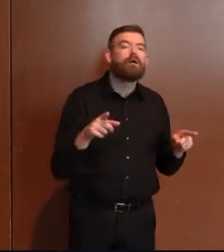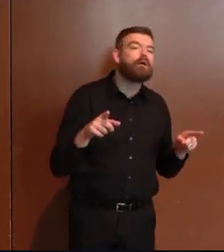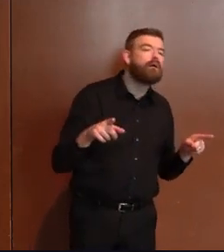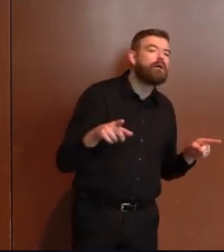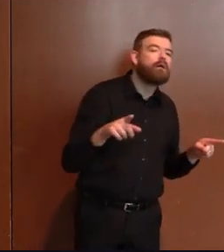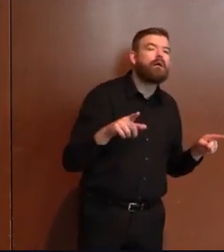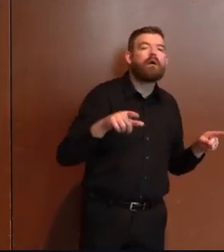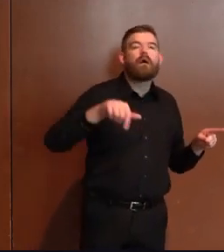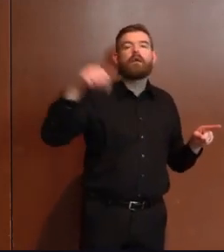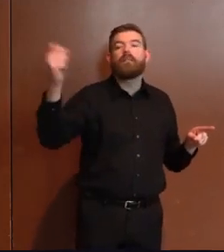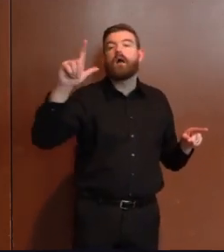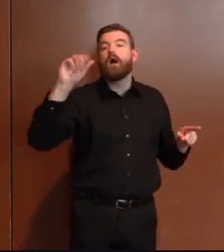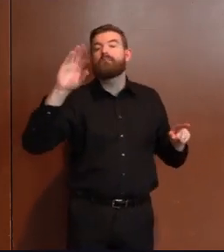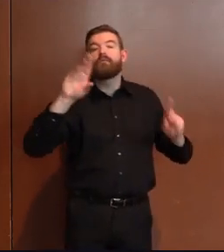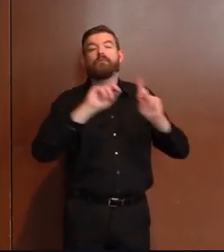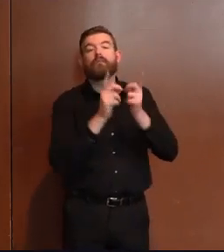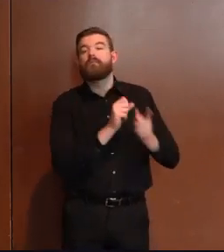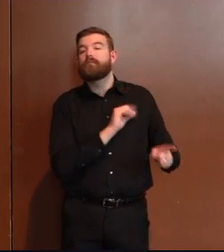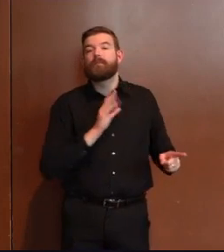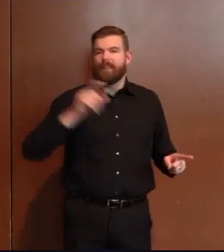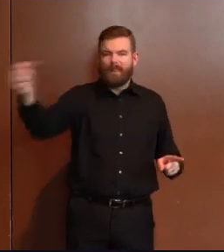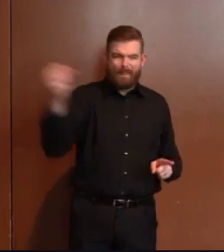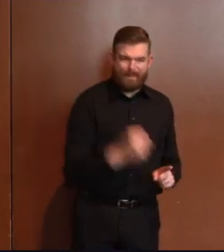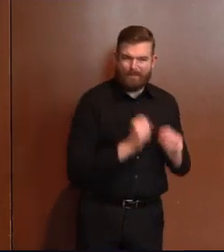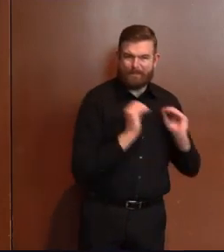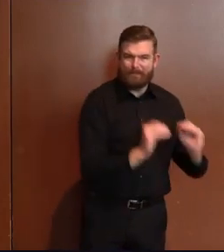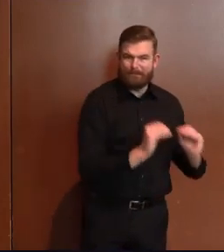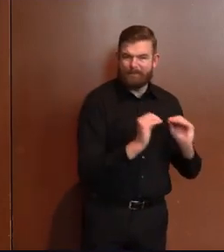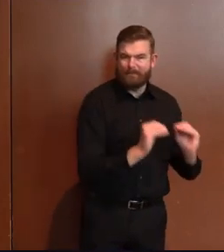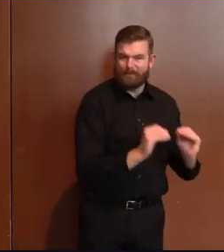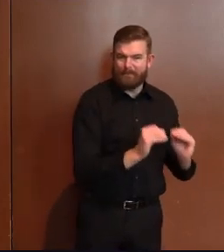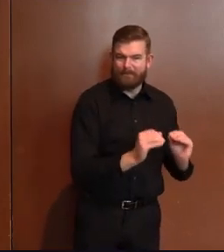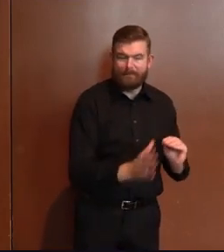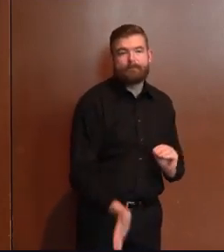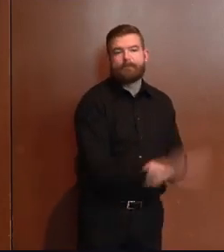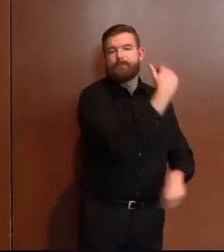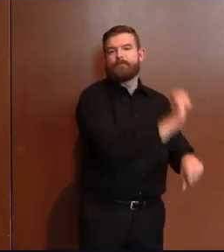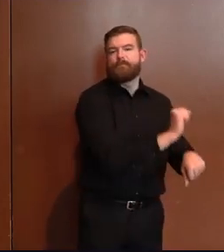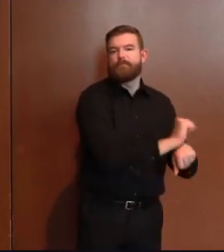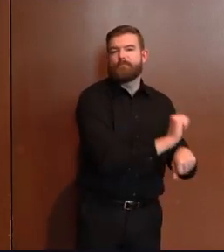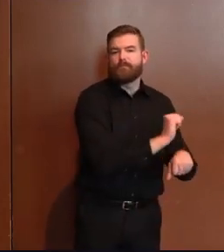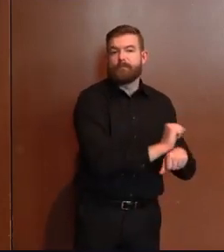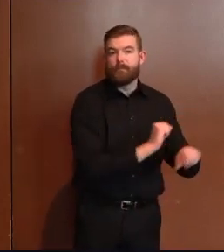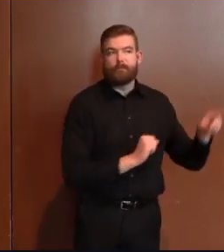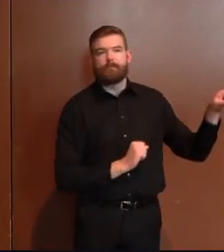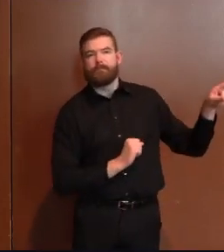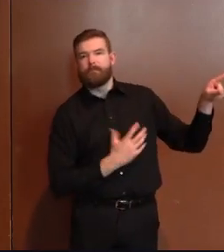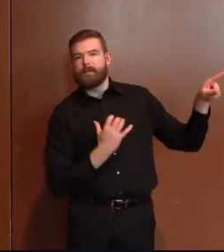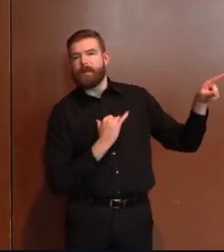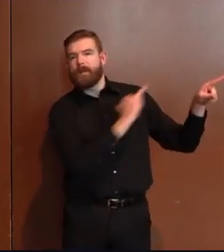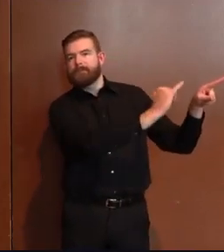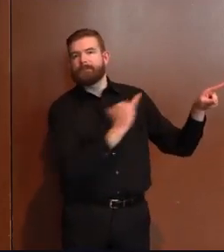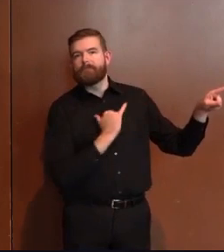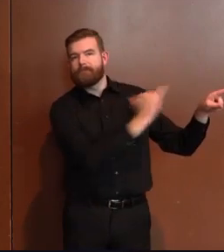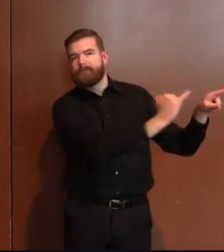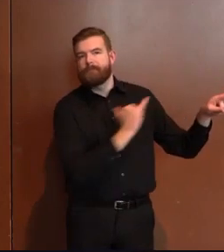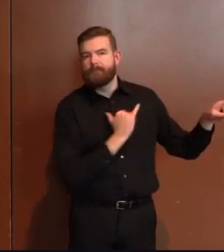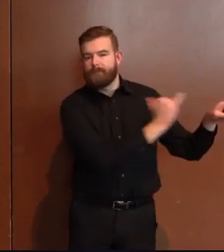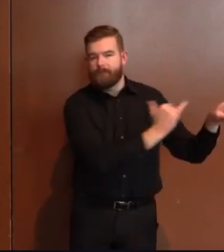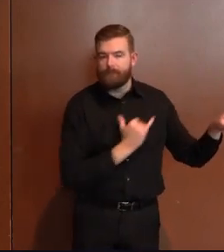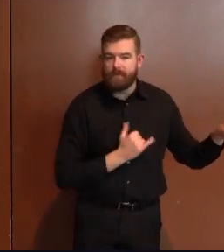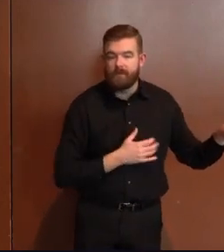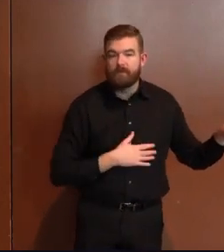generic, basic questions first, and then filter them out down, the ones that still need specific guidance in their specific claim, then filter them